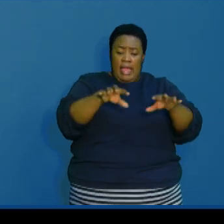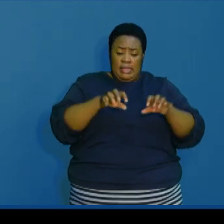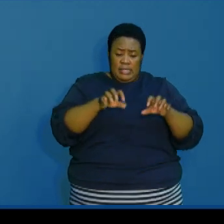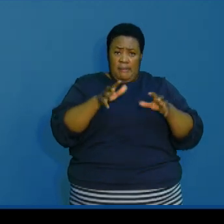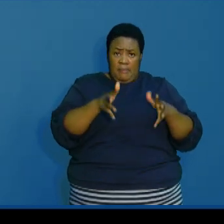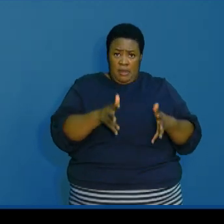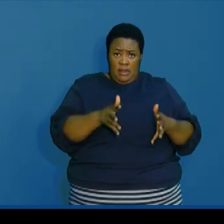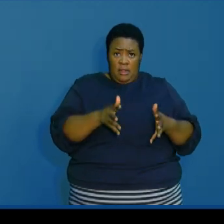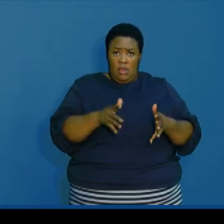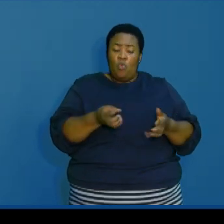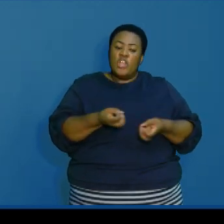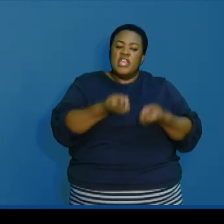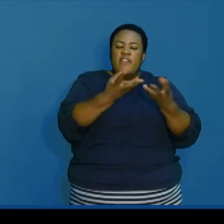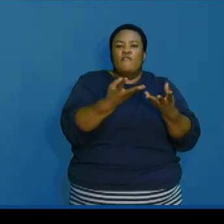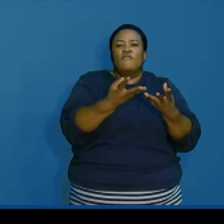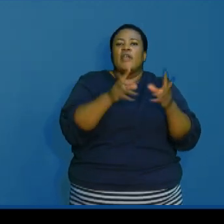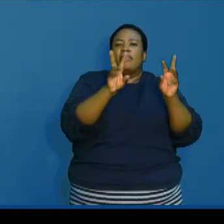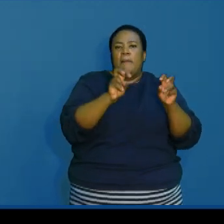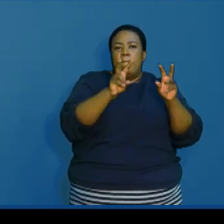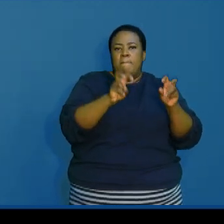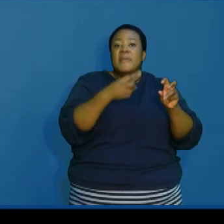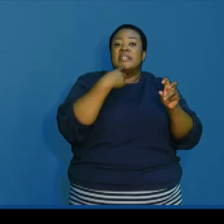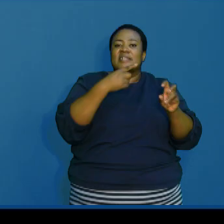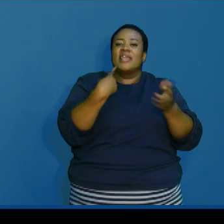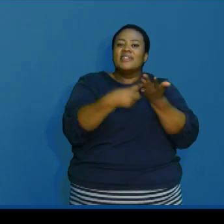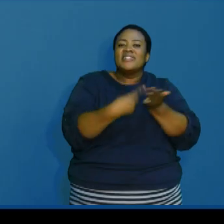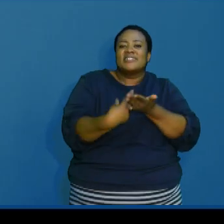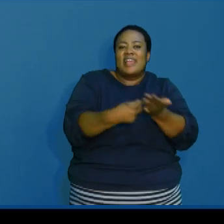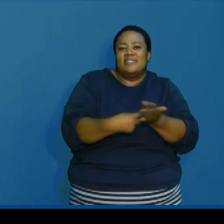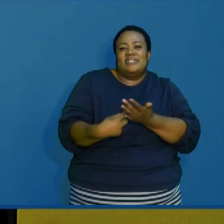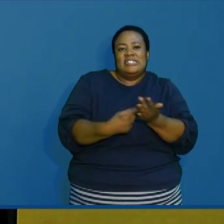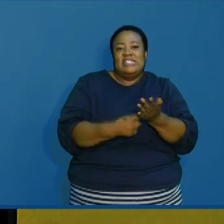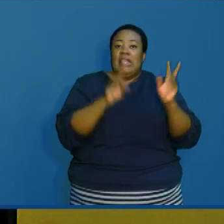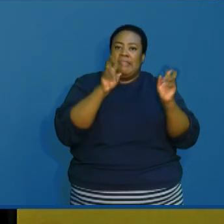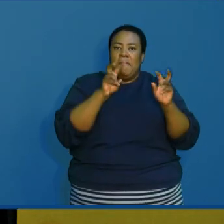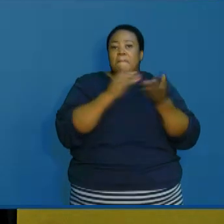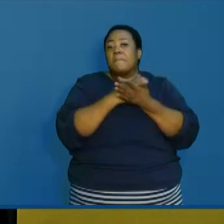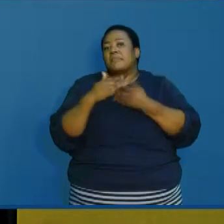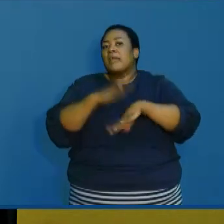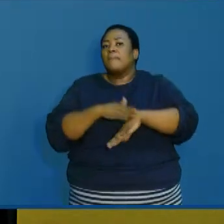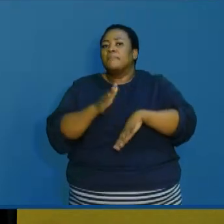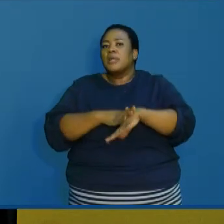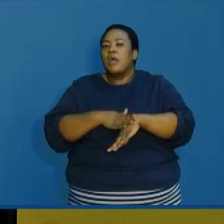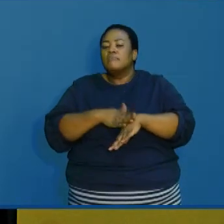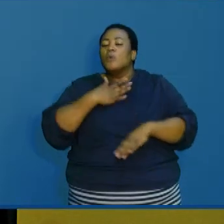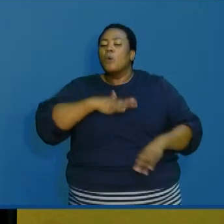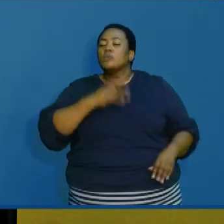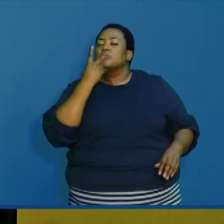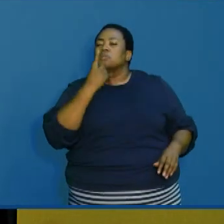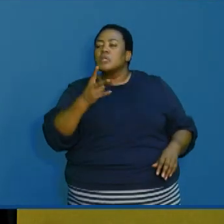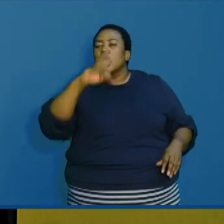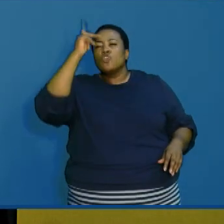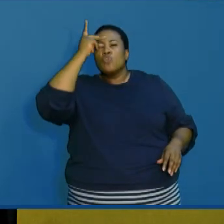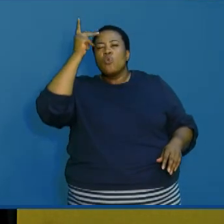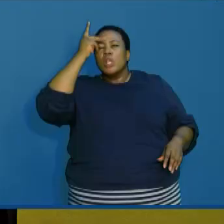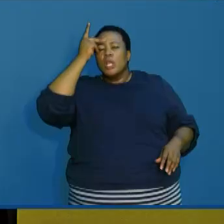theme and they will say you must discuss that theme. Other times, unfortunately, they need to test your knowledge of